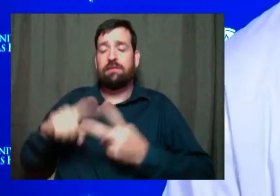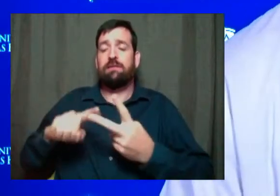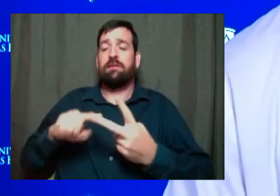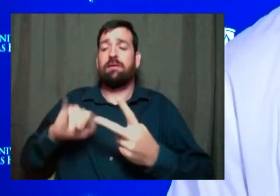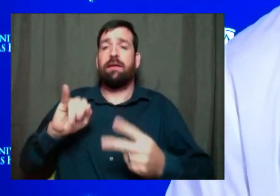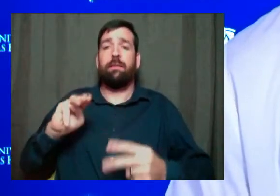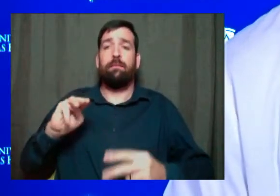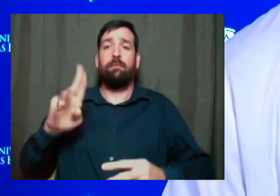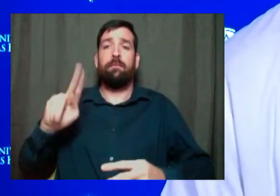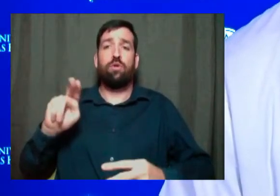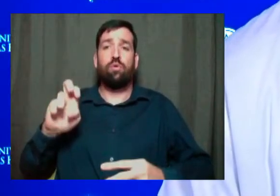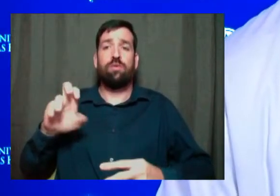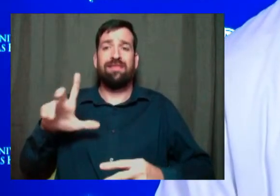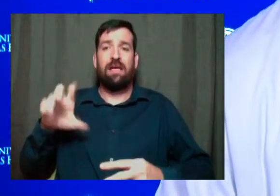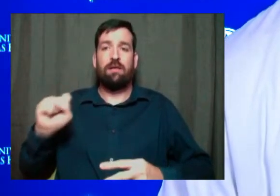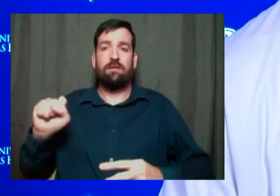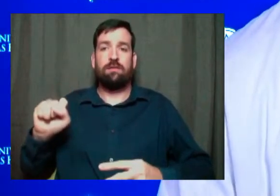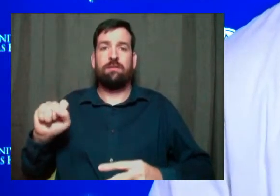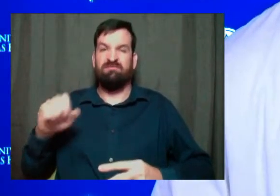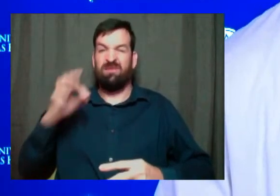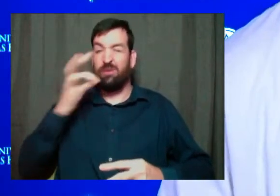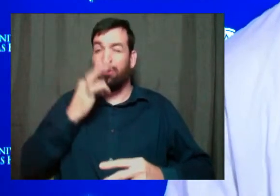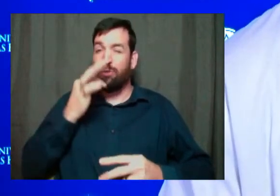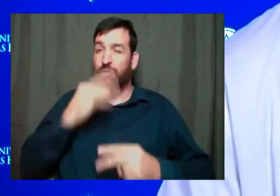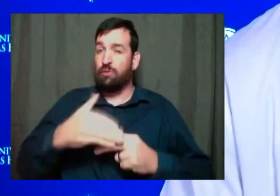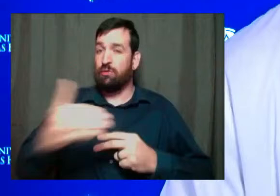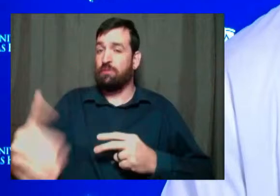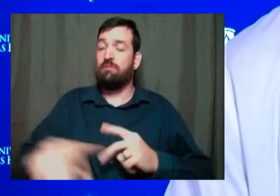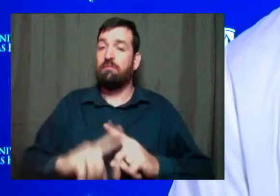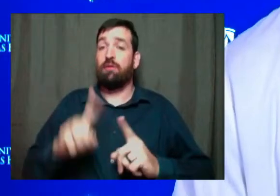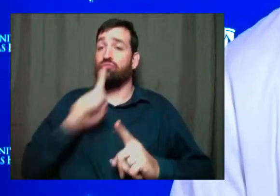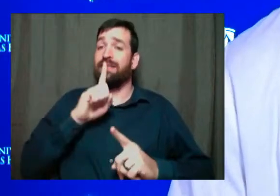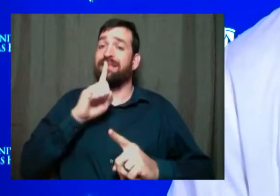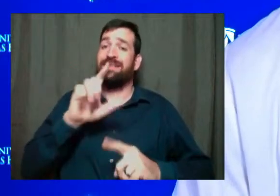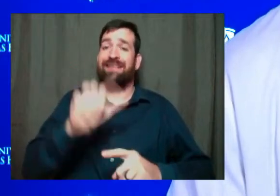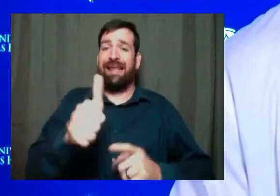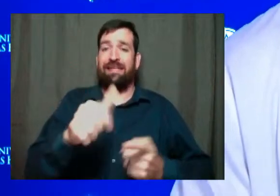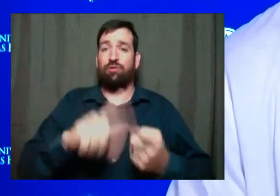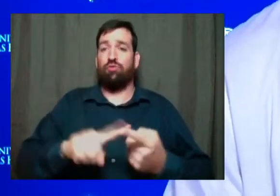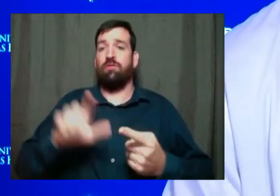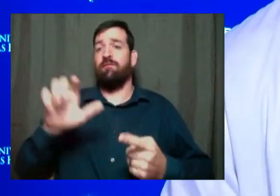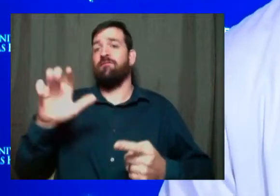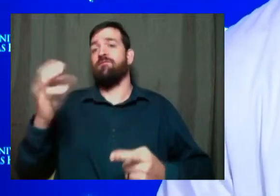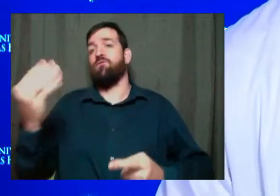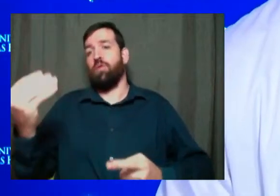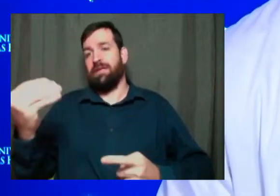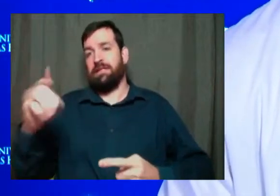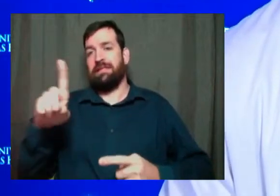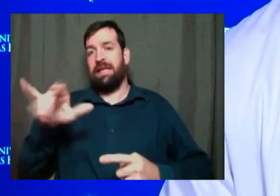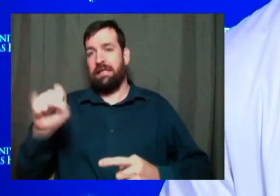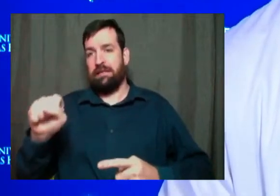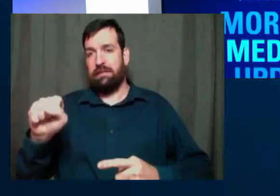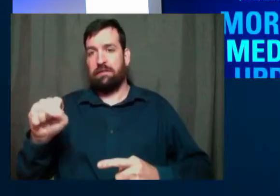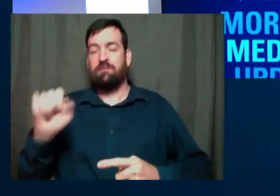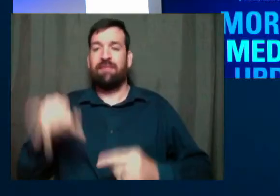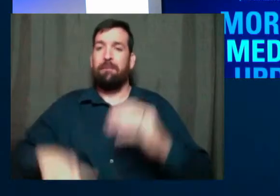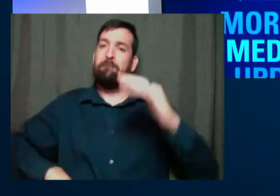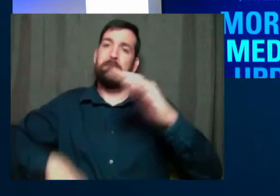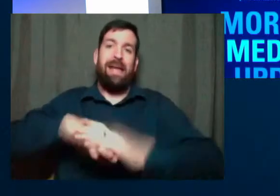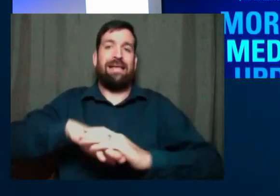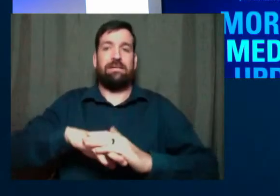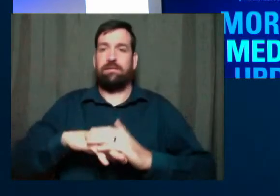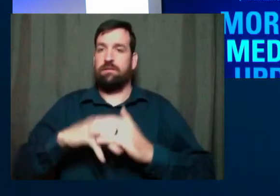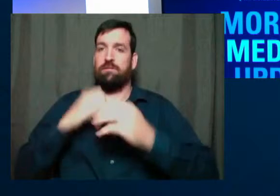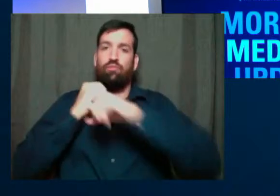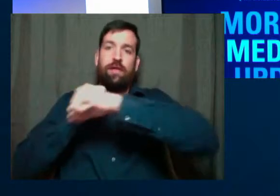pretty early on after the vaccine. But really by about that 10 to 14 days is when you can expect to have probably the maximal protection that it offers. All